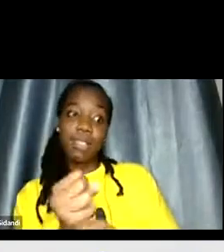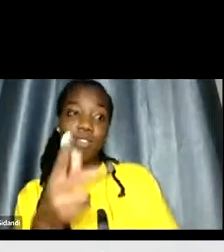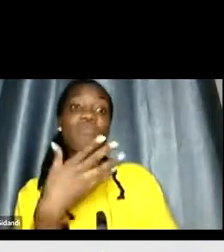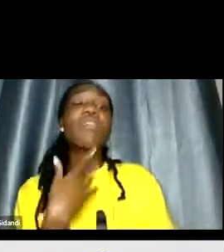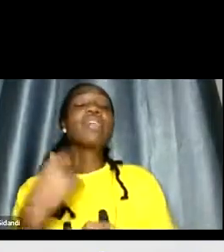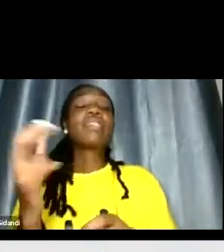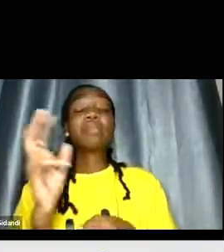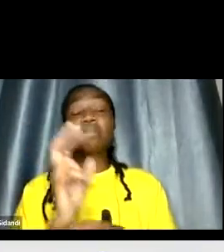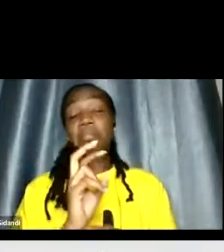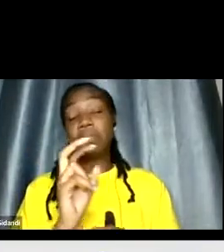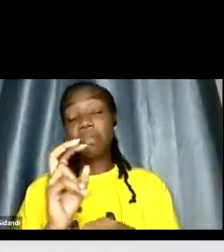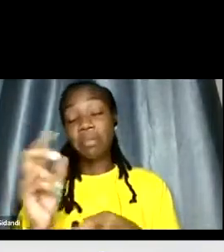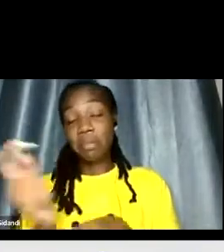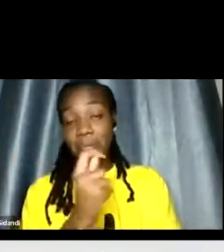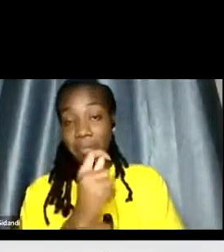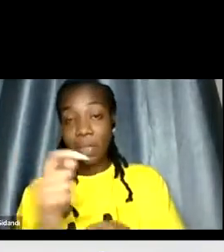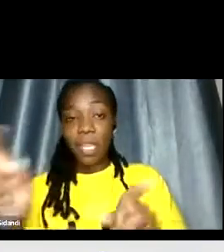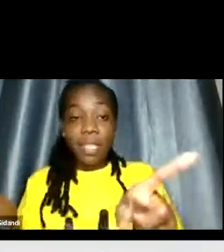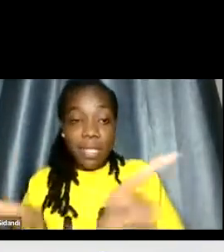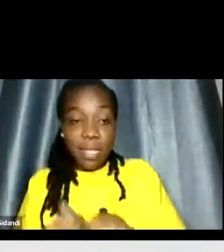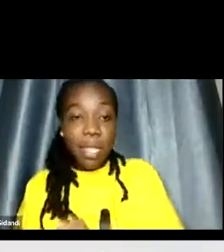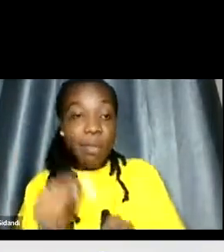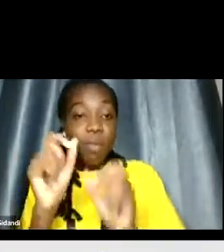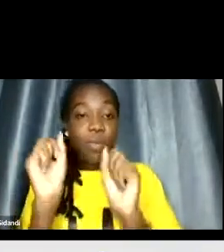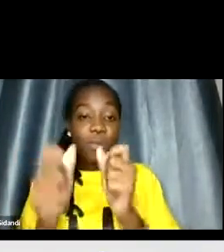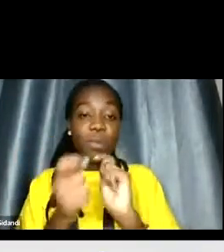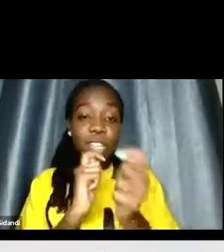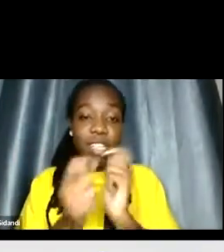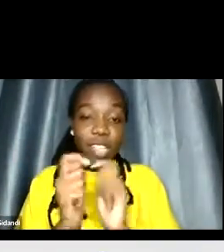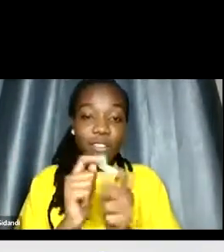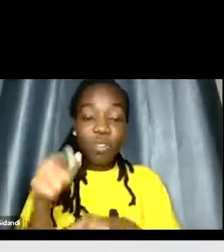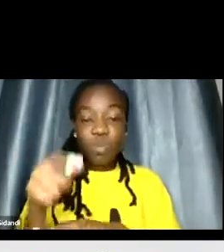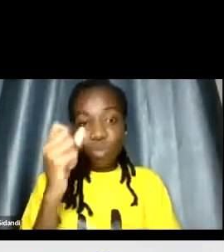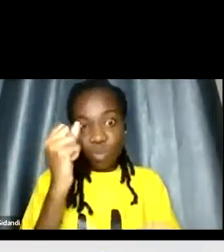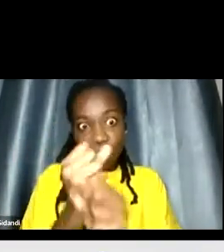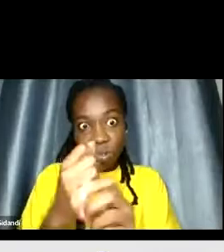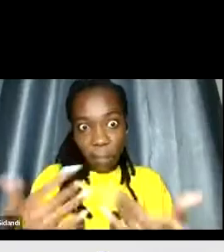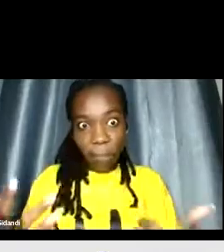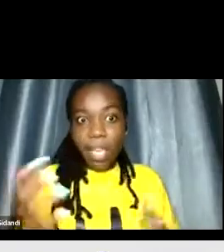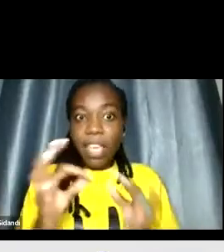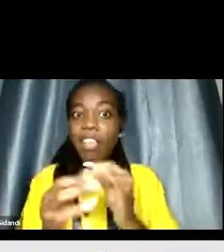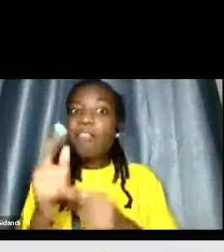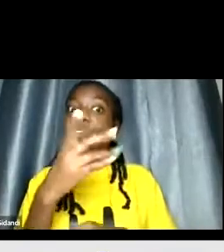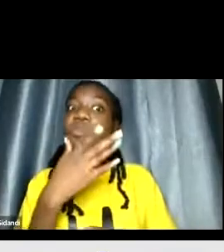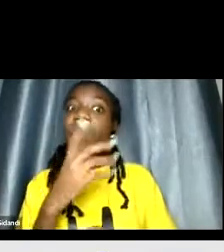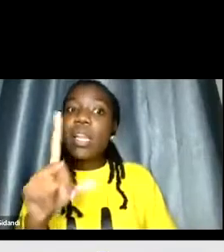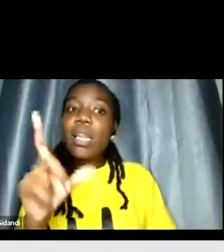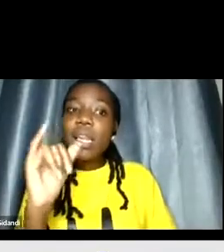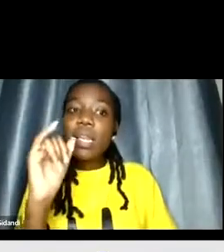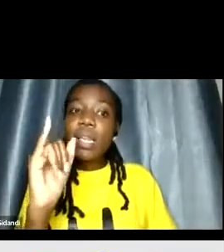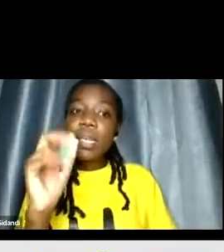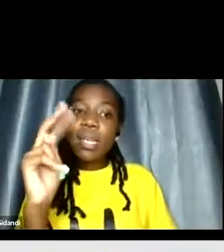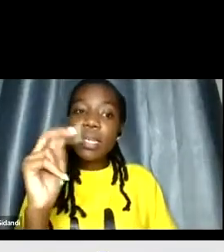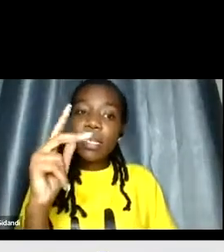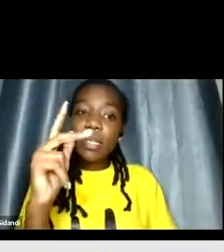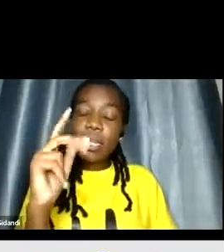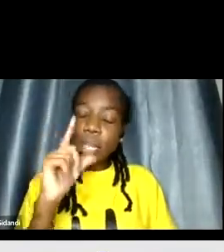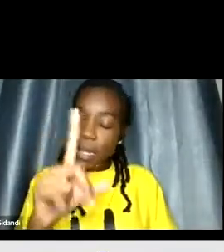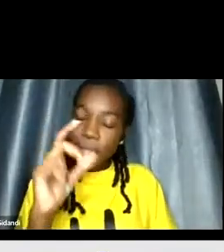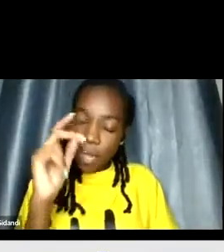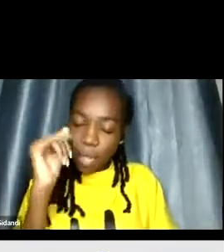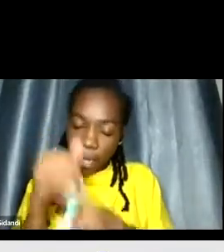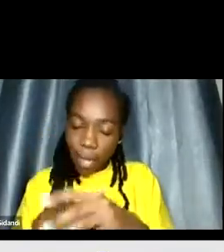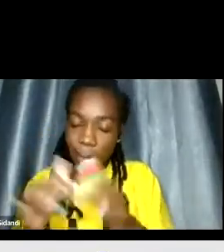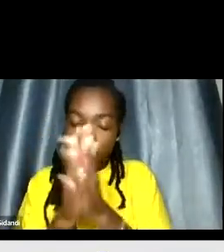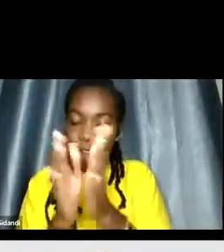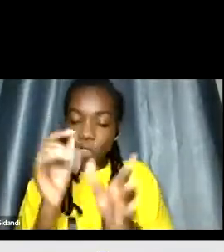want to do your LinkedIn, you're wondering what to do and you cannot even afford to pay somebody, please go there. There's information on how to do it. Like,